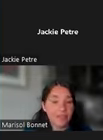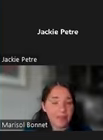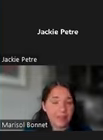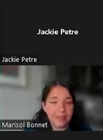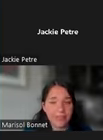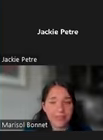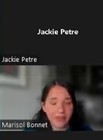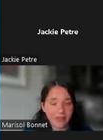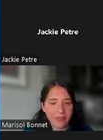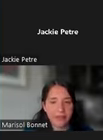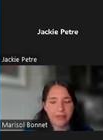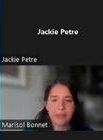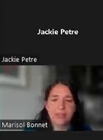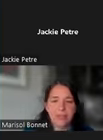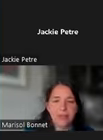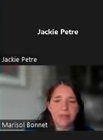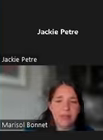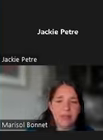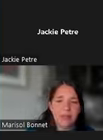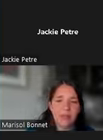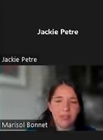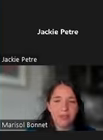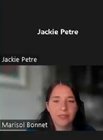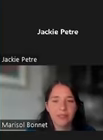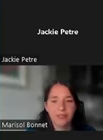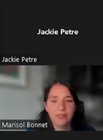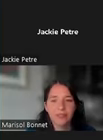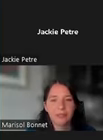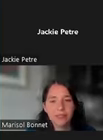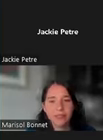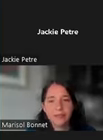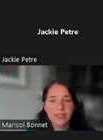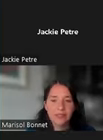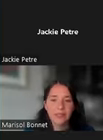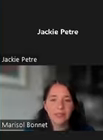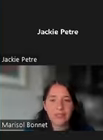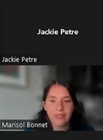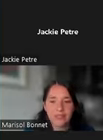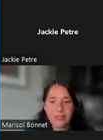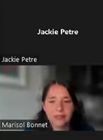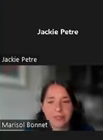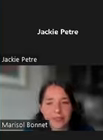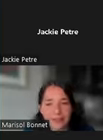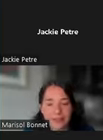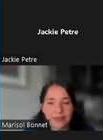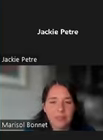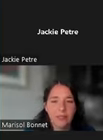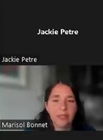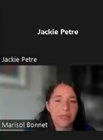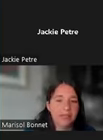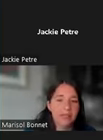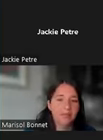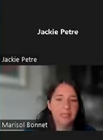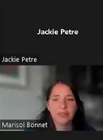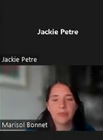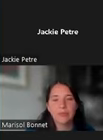DOE, FEMA, and HUD, the Federal Housing Department, have been working with the governor of Puerto Rico, providing technical assistance,